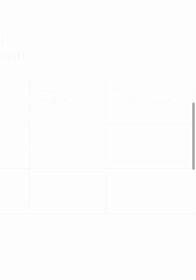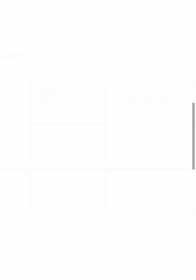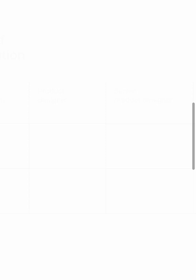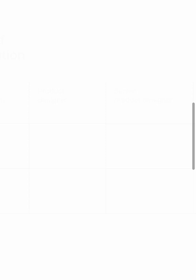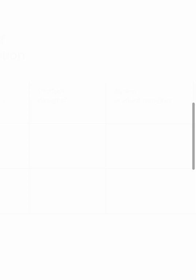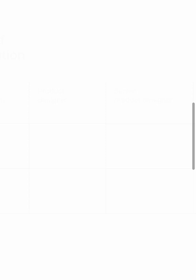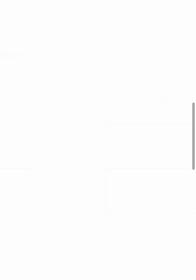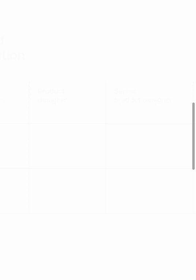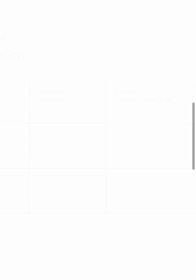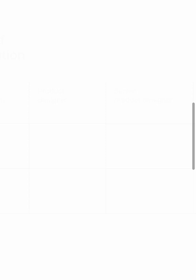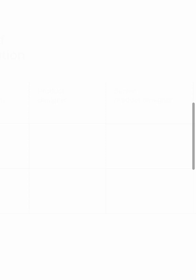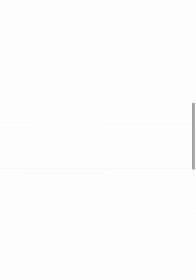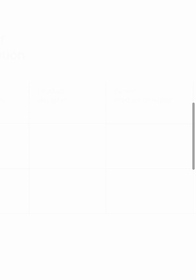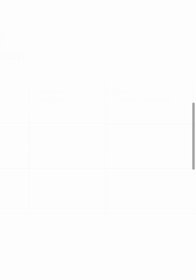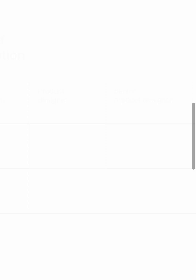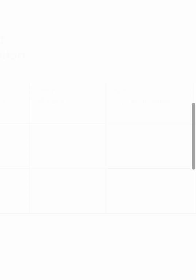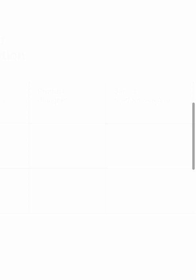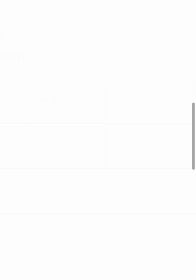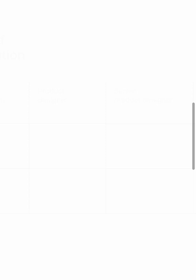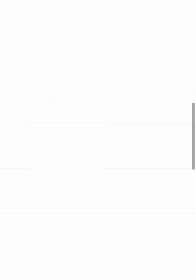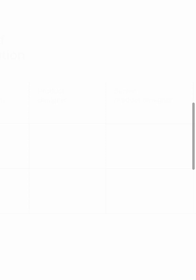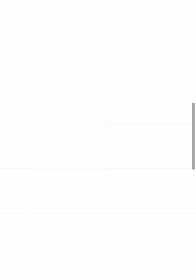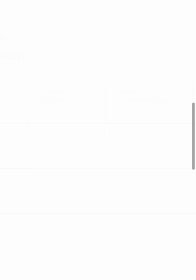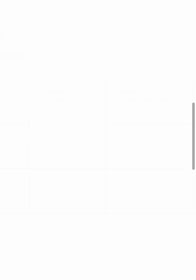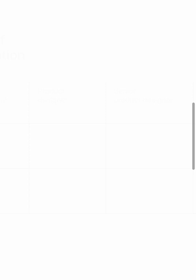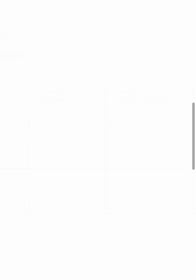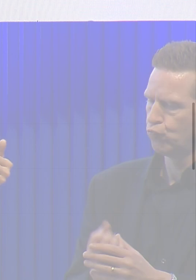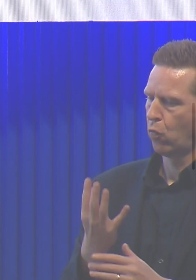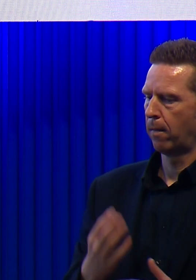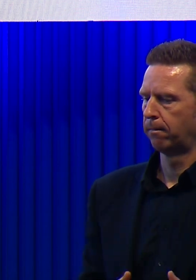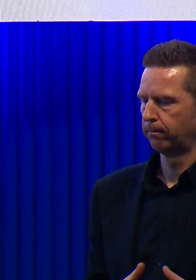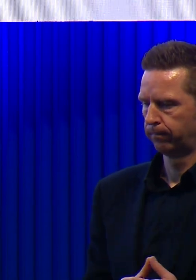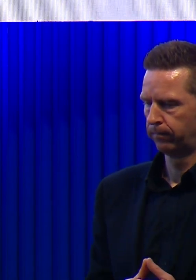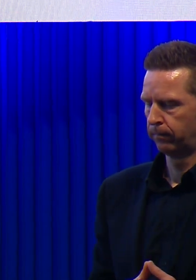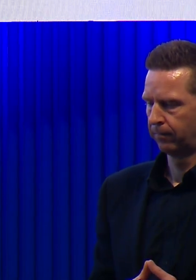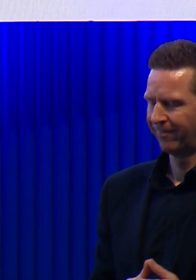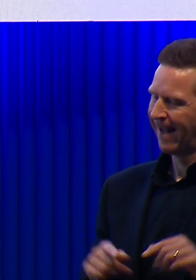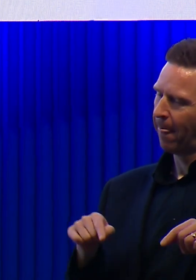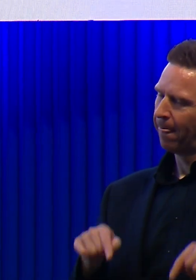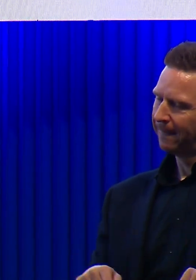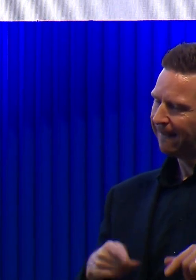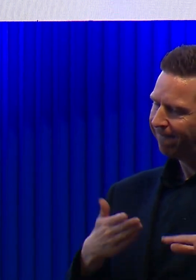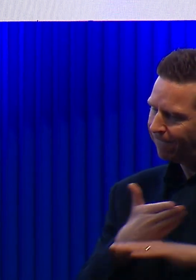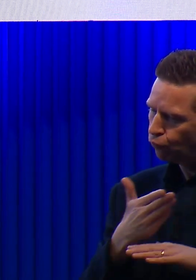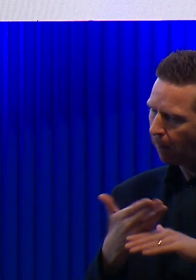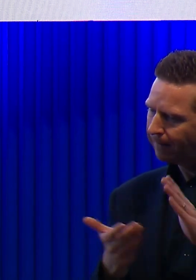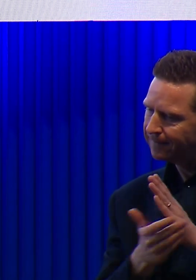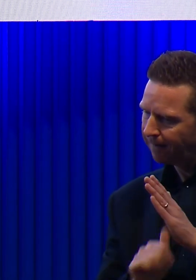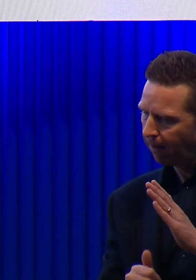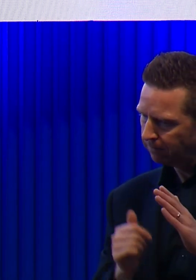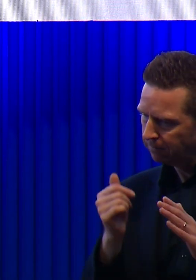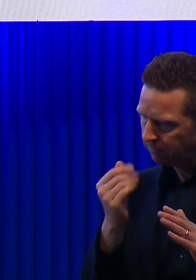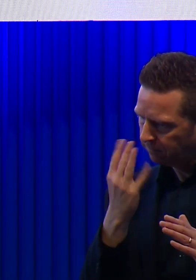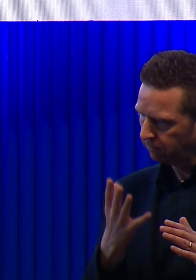here. Like I was saying, this is your spectrum of